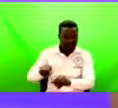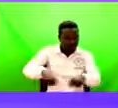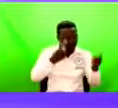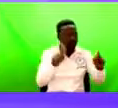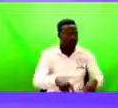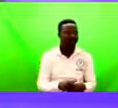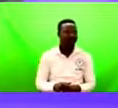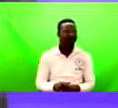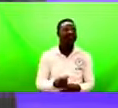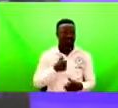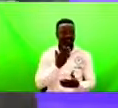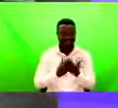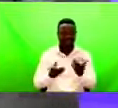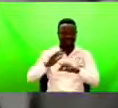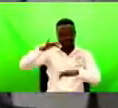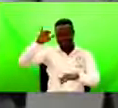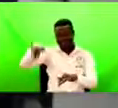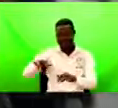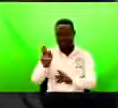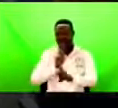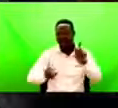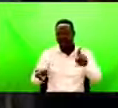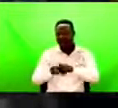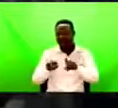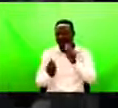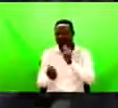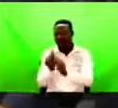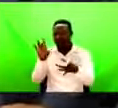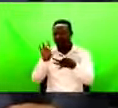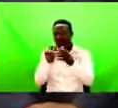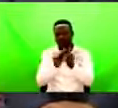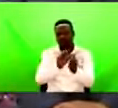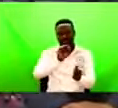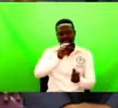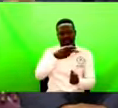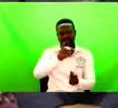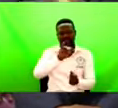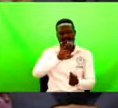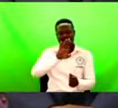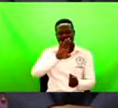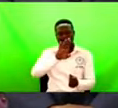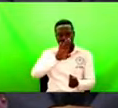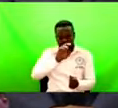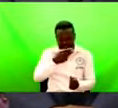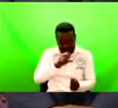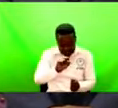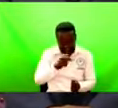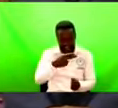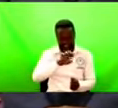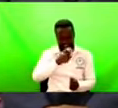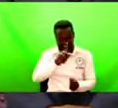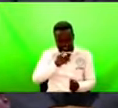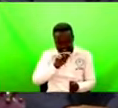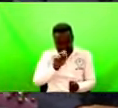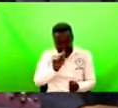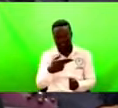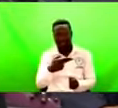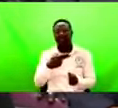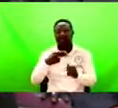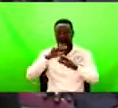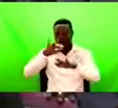the Shekinah glory. People have always associated the Shekinah glory with the pillar of cloud. They cannot actually